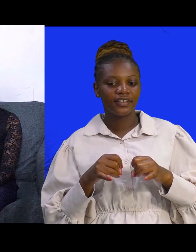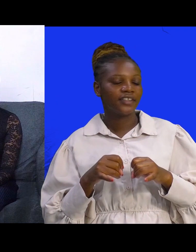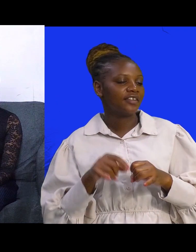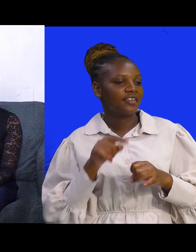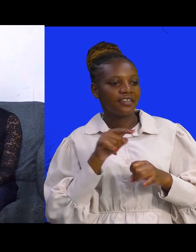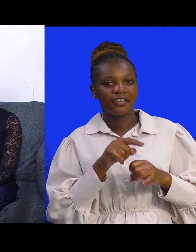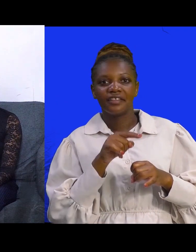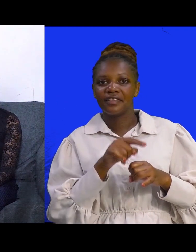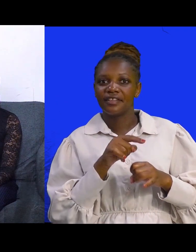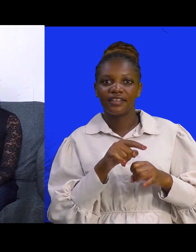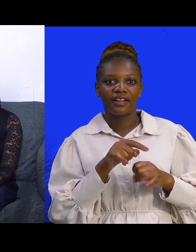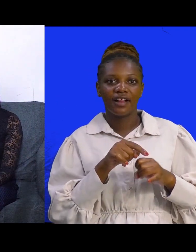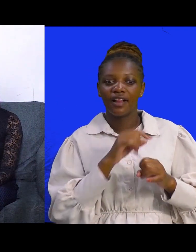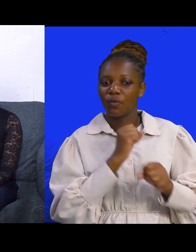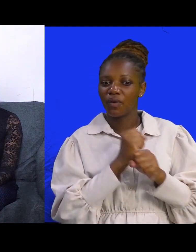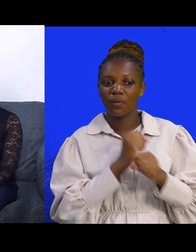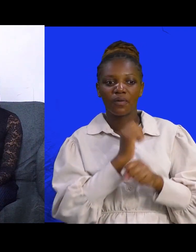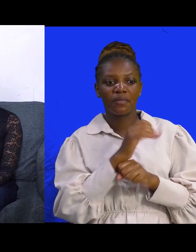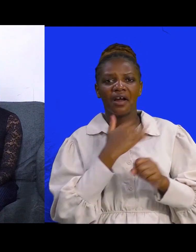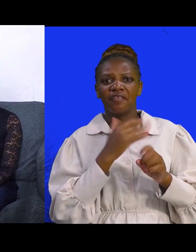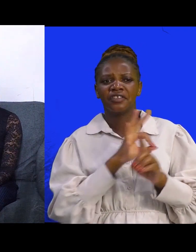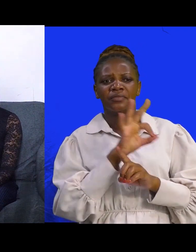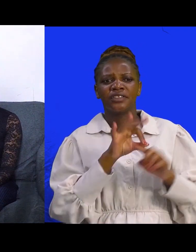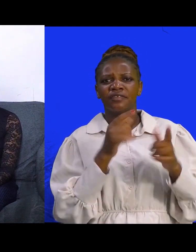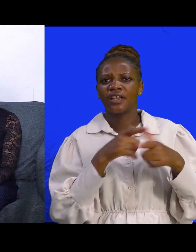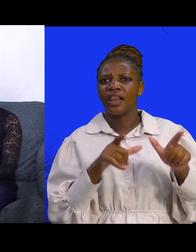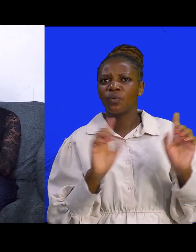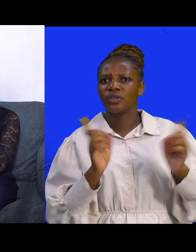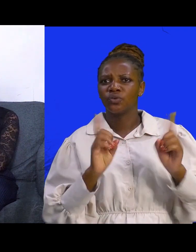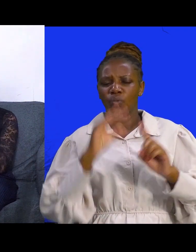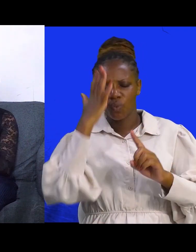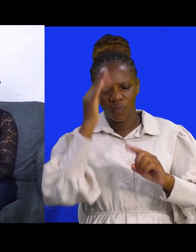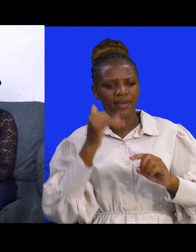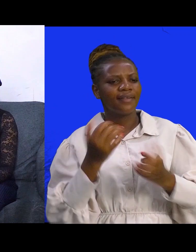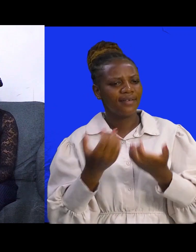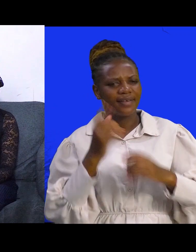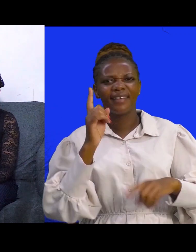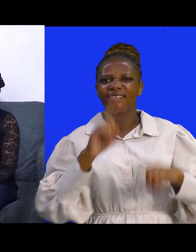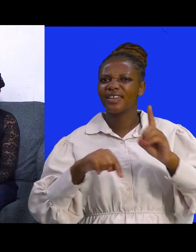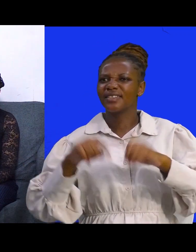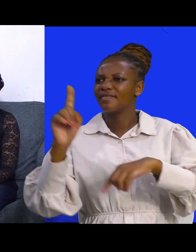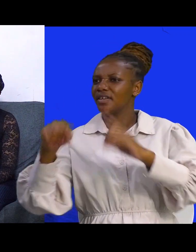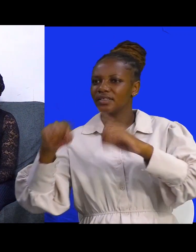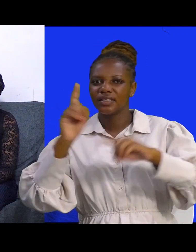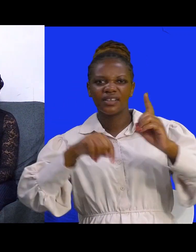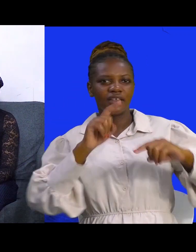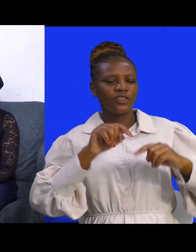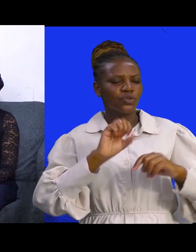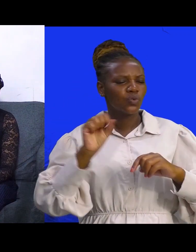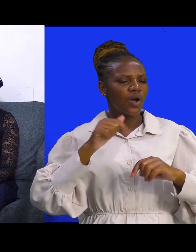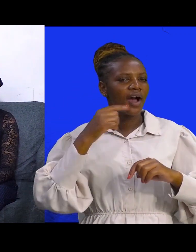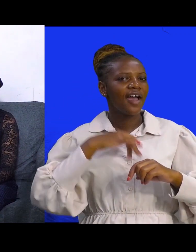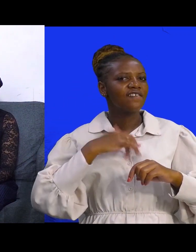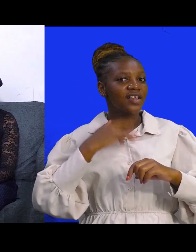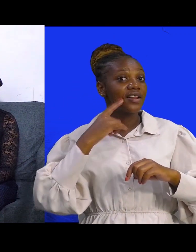worldwide, it's content that does not have a specific language attached to it because it's more diverse and everyone can understand it.